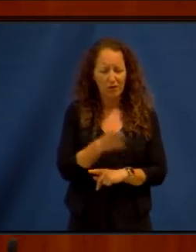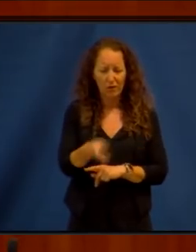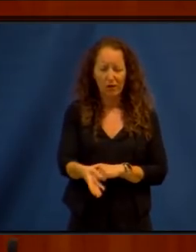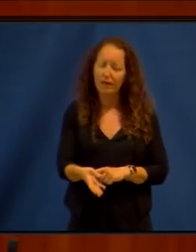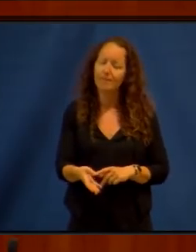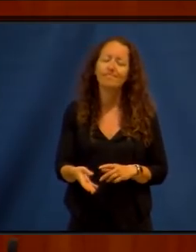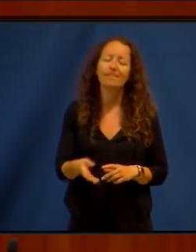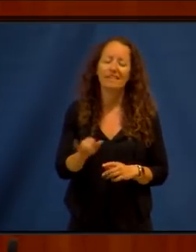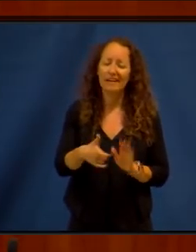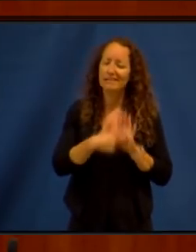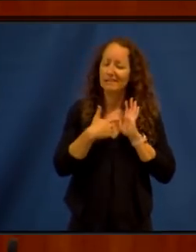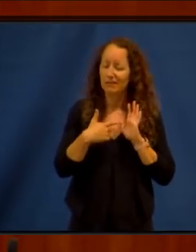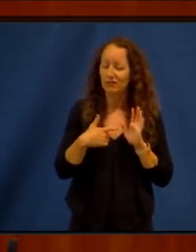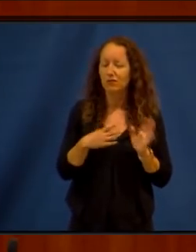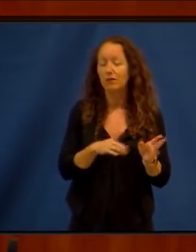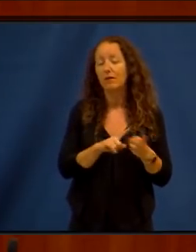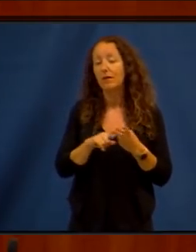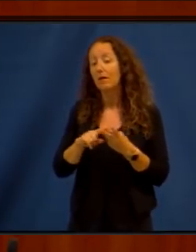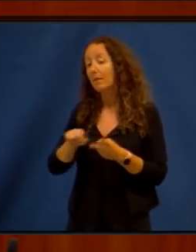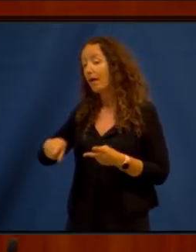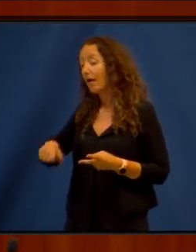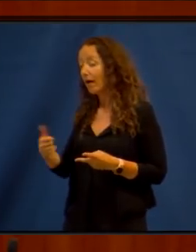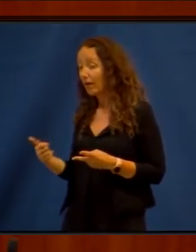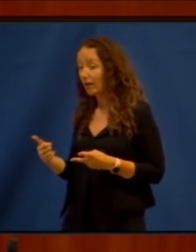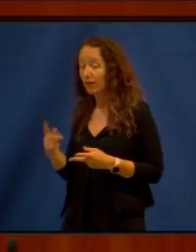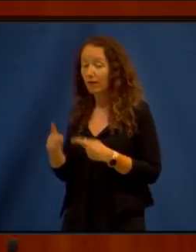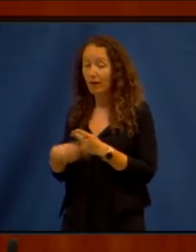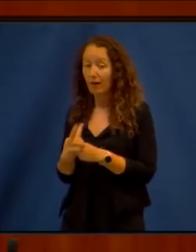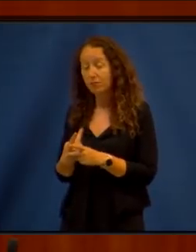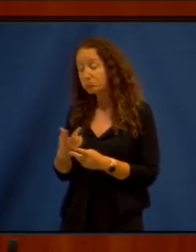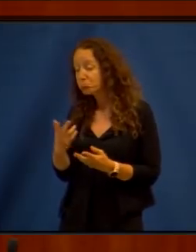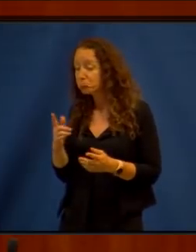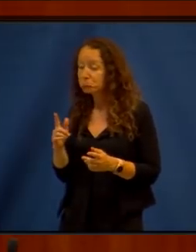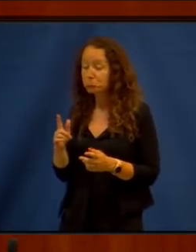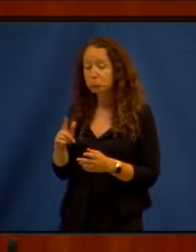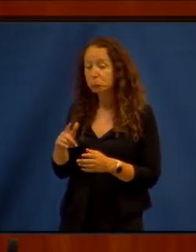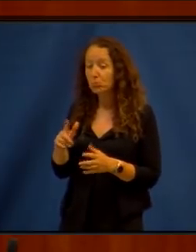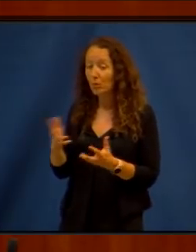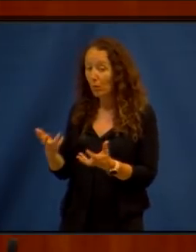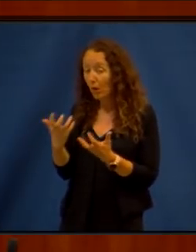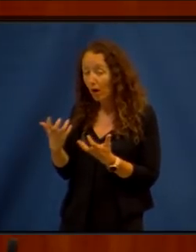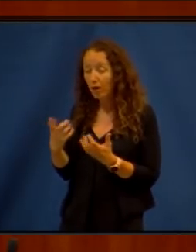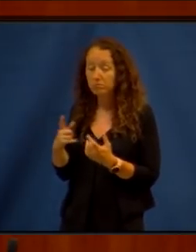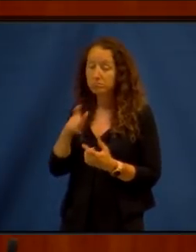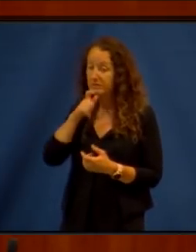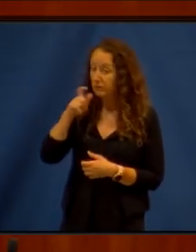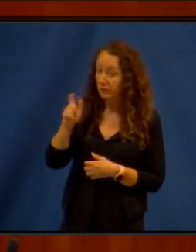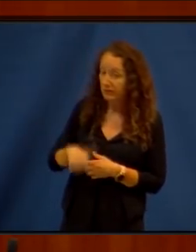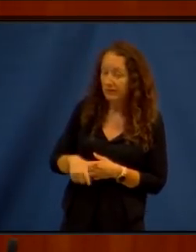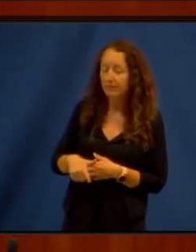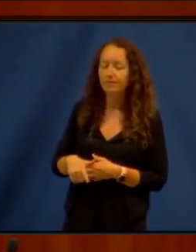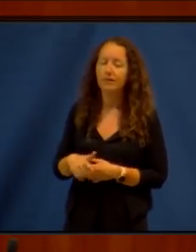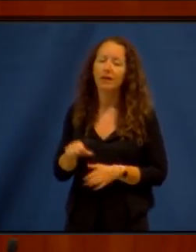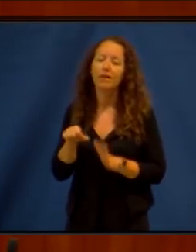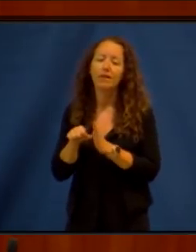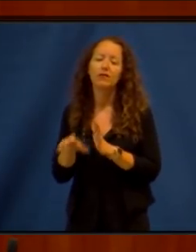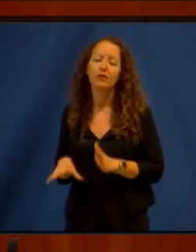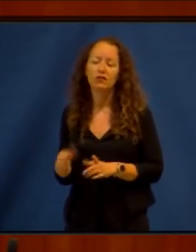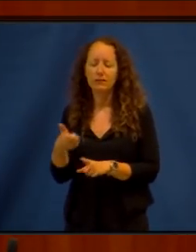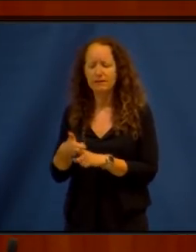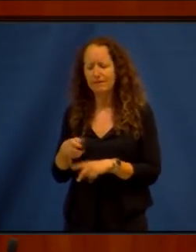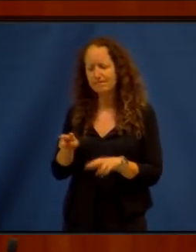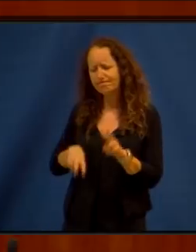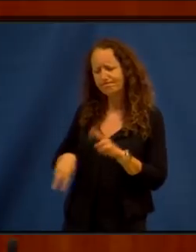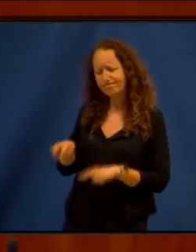the attending surgeon will have to make that decision in his or her best medical judgment and attest to that actually in writing.